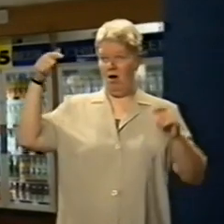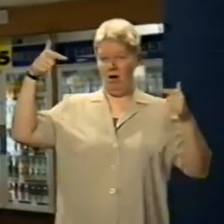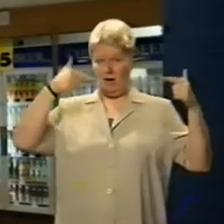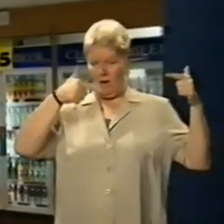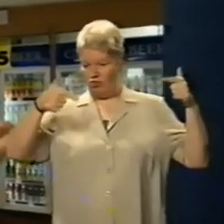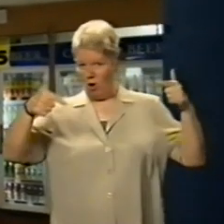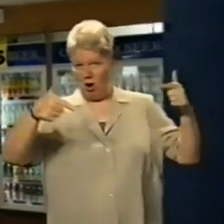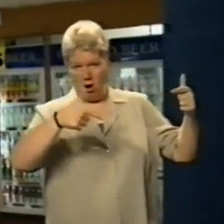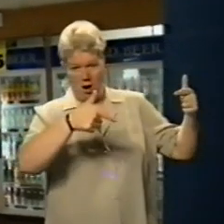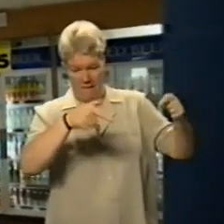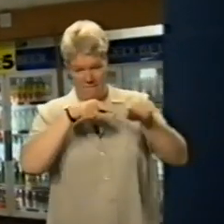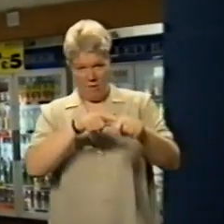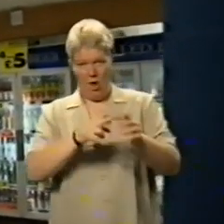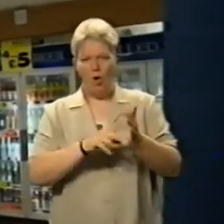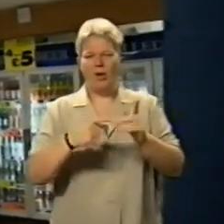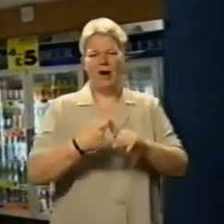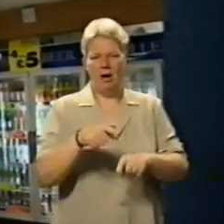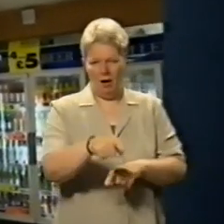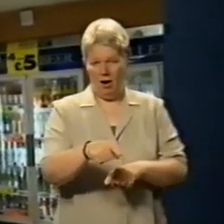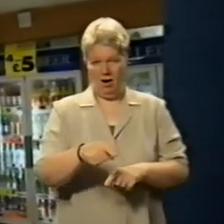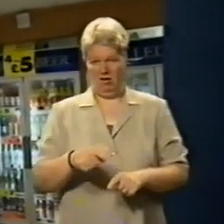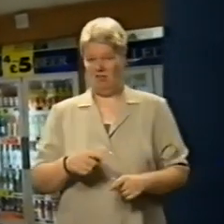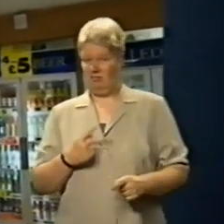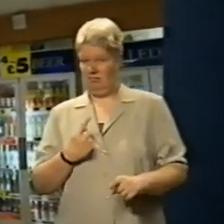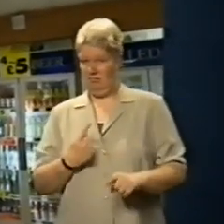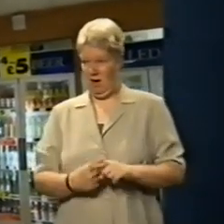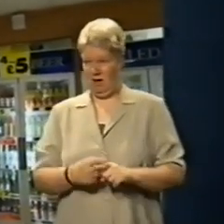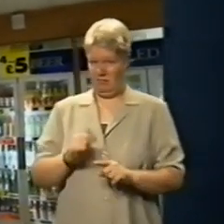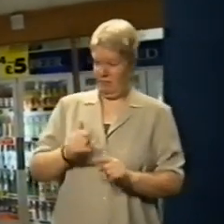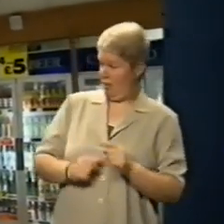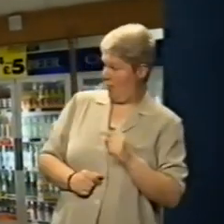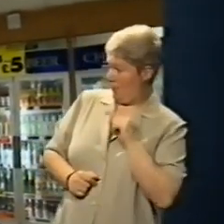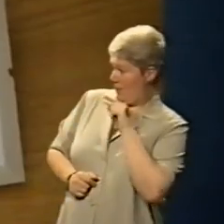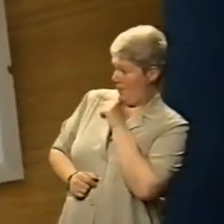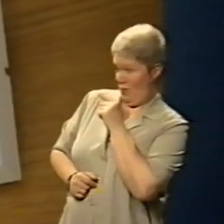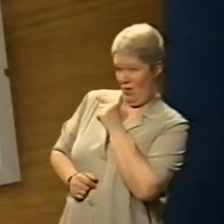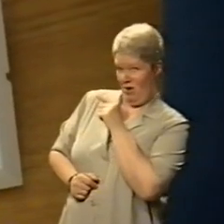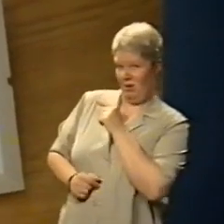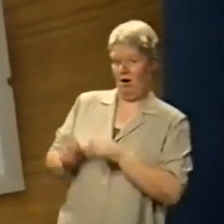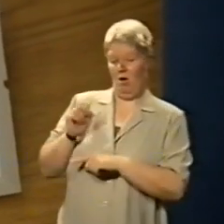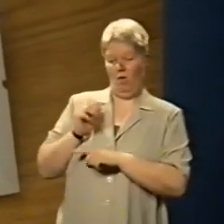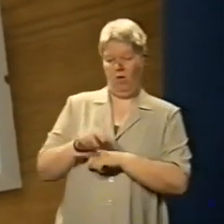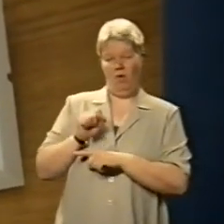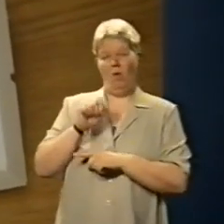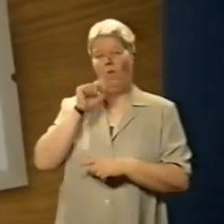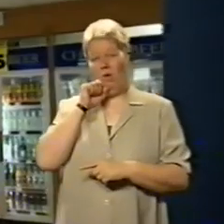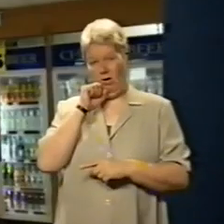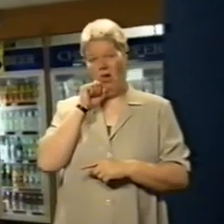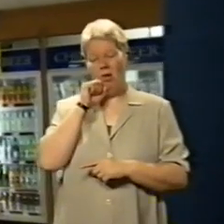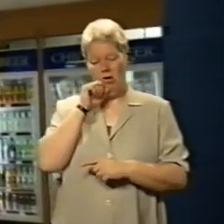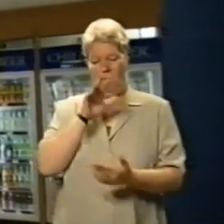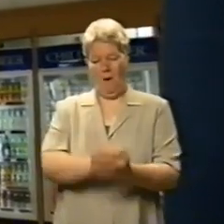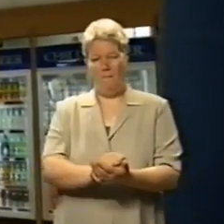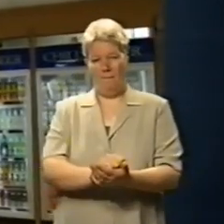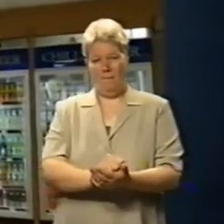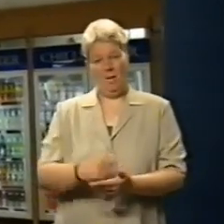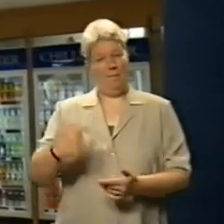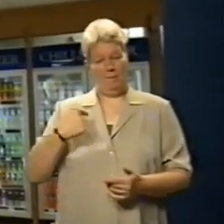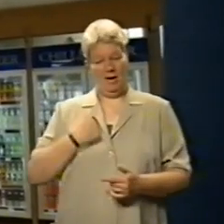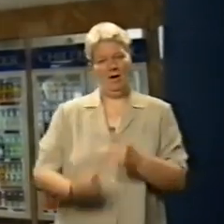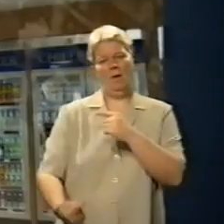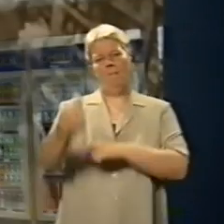follow Mick as he walks around the shop, and with luck, that camera up there, the special one with the loudspeaker attached, will nail him. and I ain't going to watch the whole